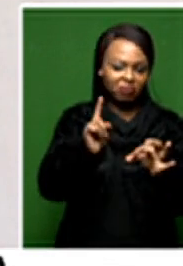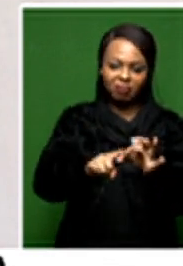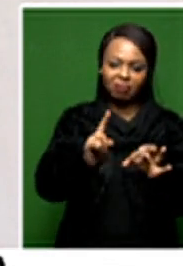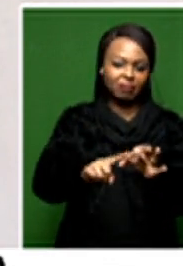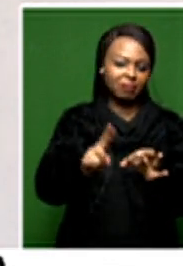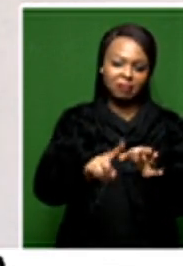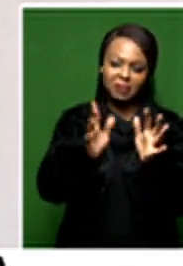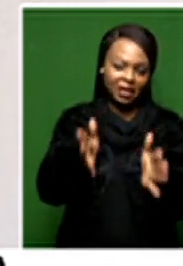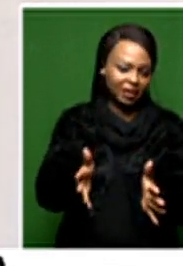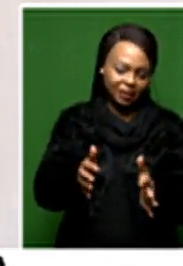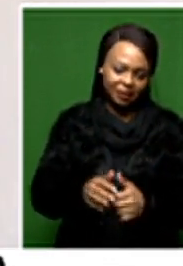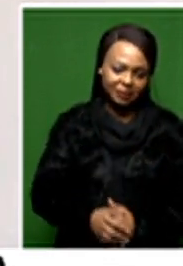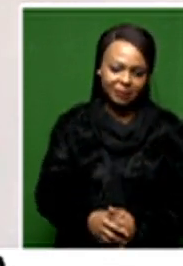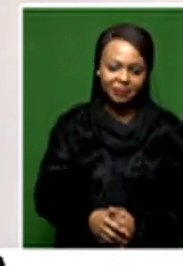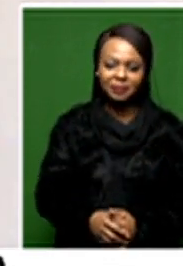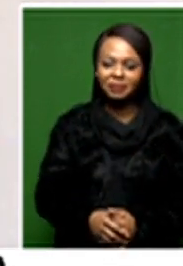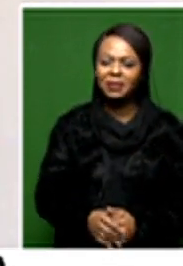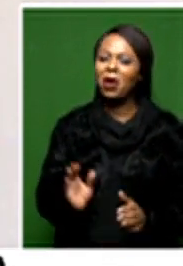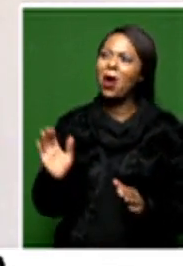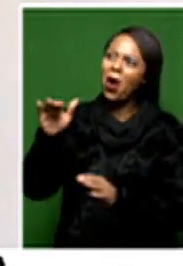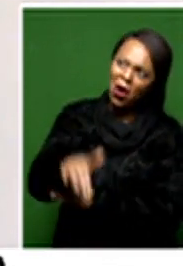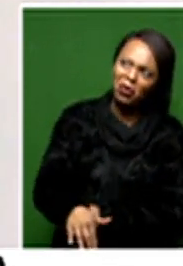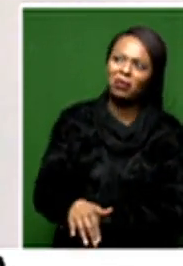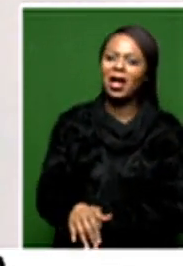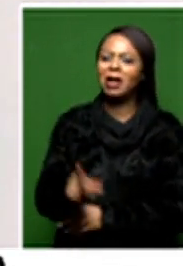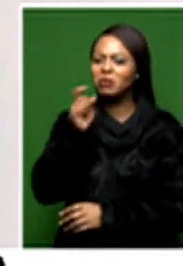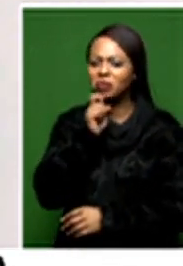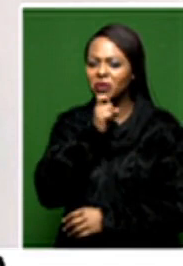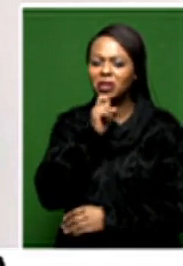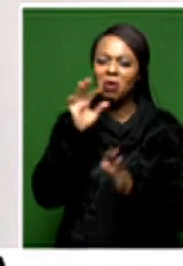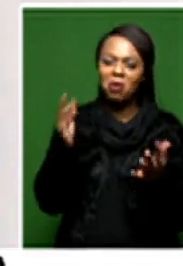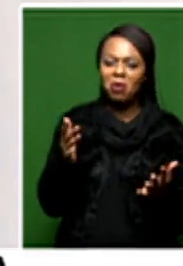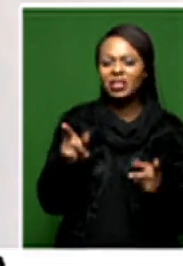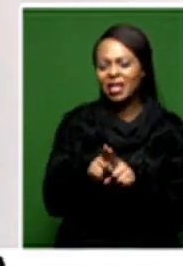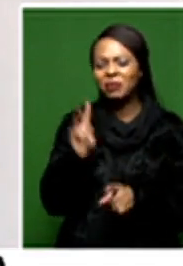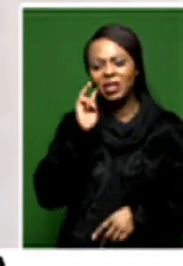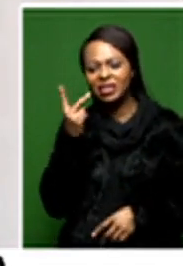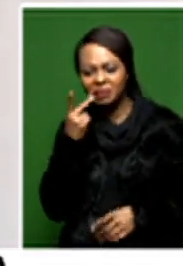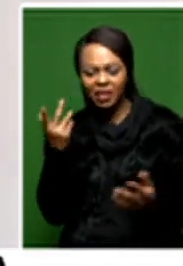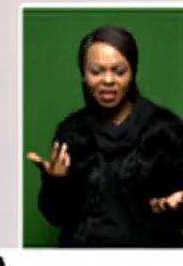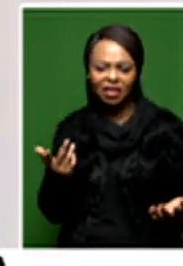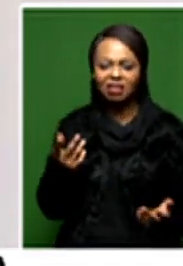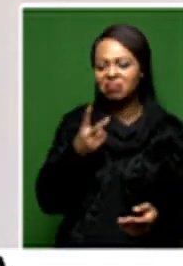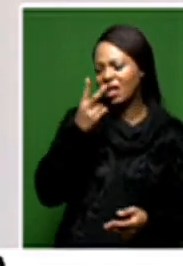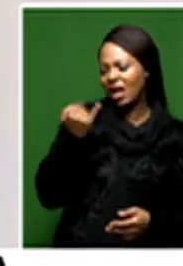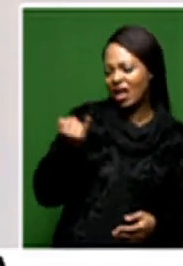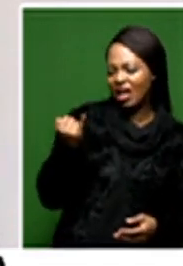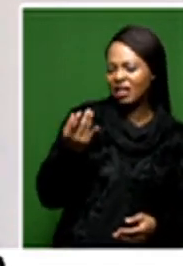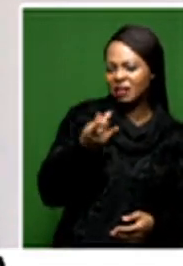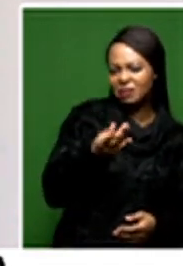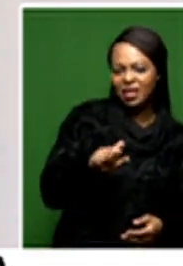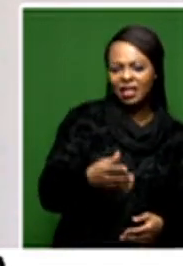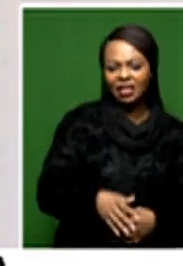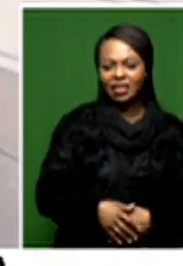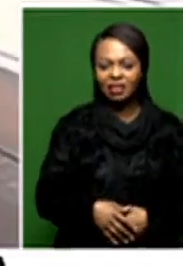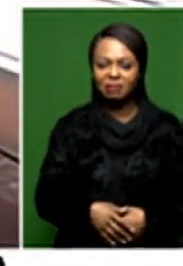over using or manipulating things, even if it's vegetables, that it starts looking and tasting like meat. All right, Jan,